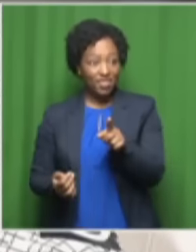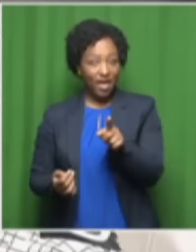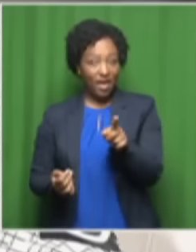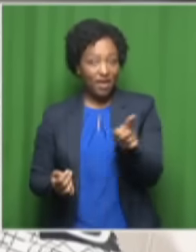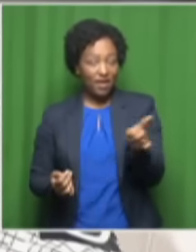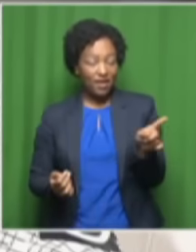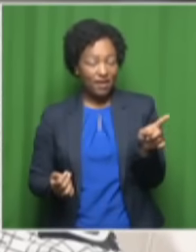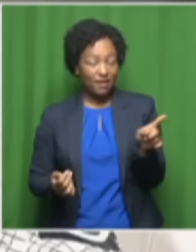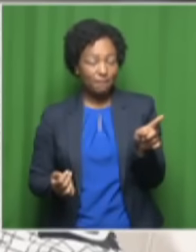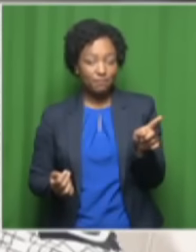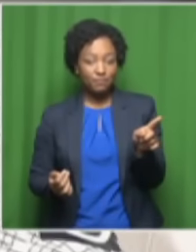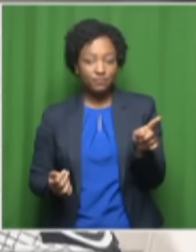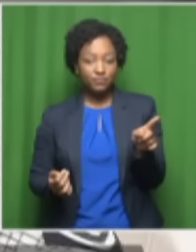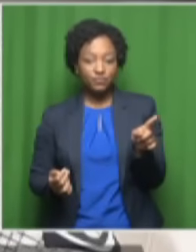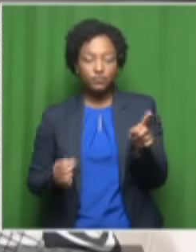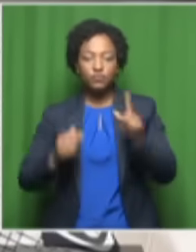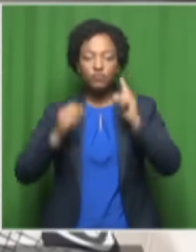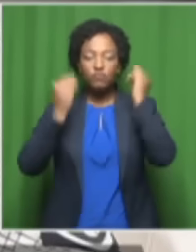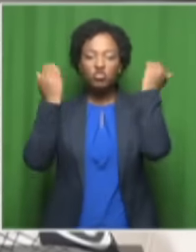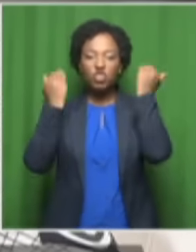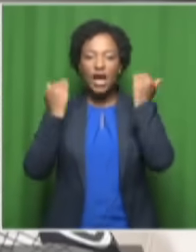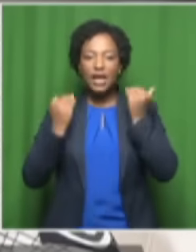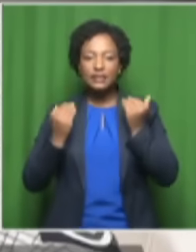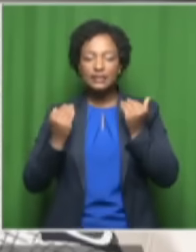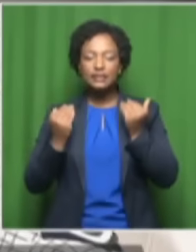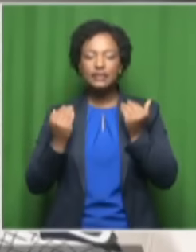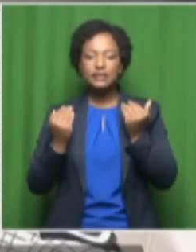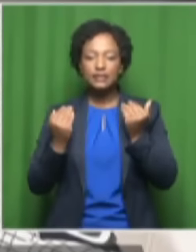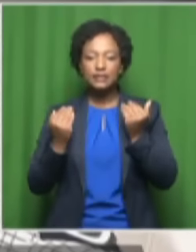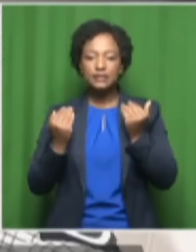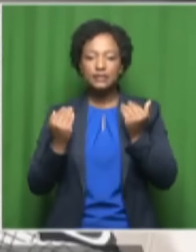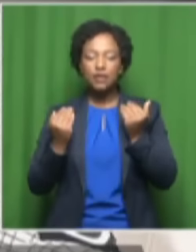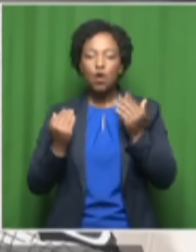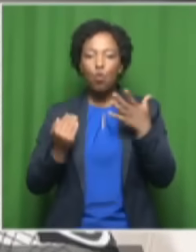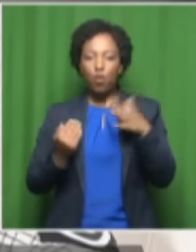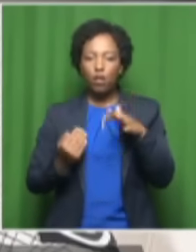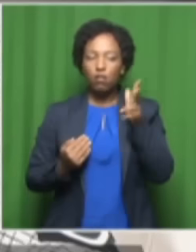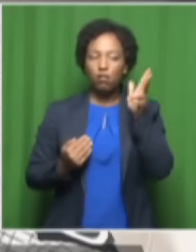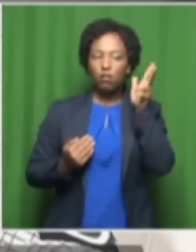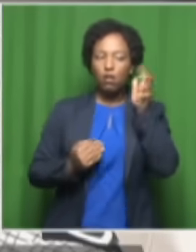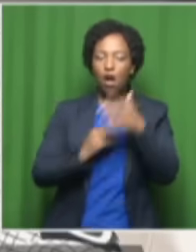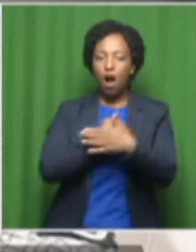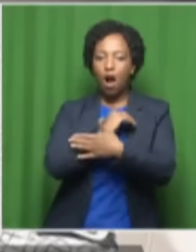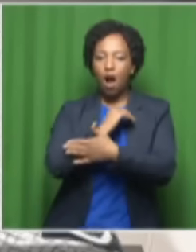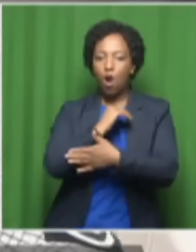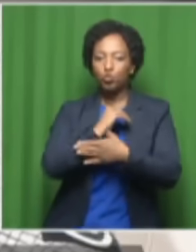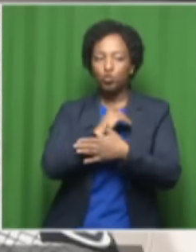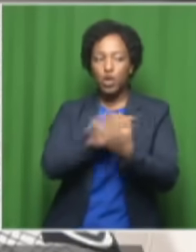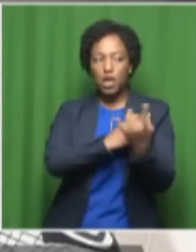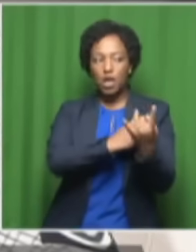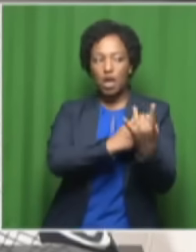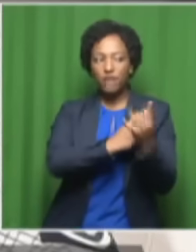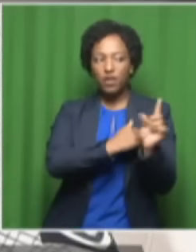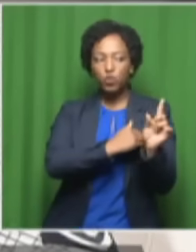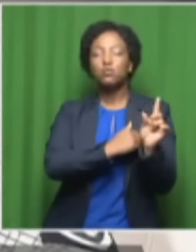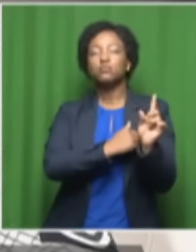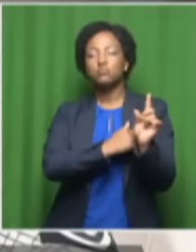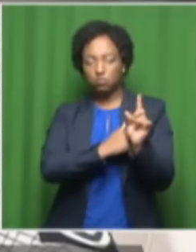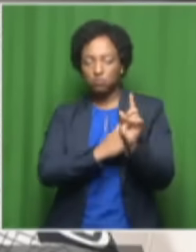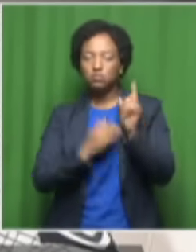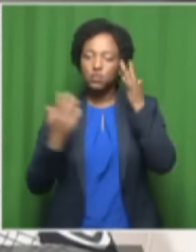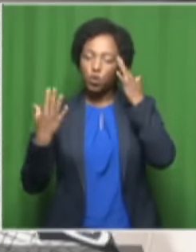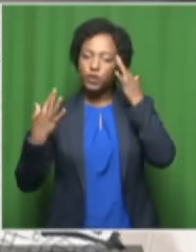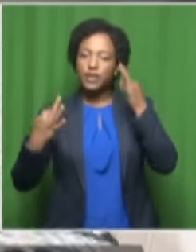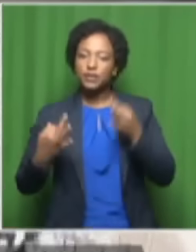are judges that's going to take their cue from the capitals. Yeah. Look what Germany just